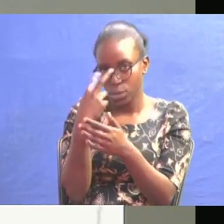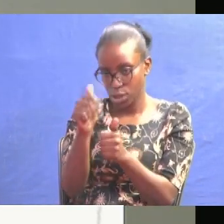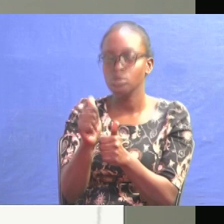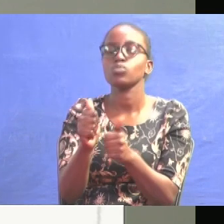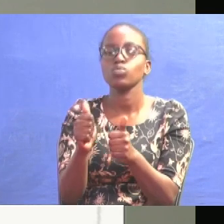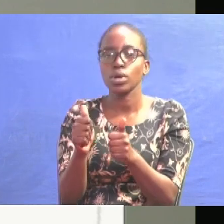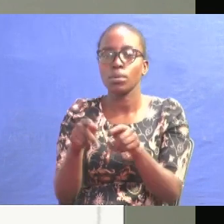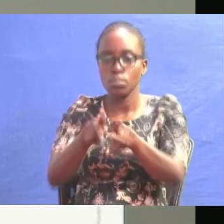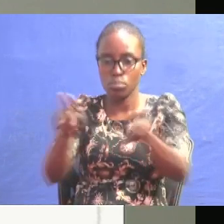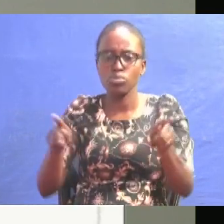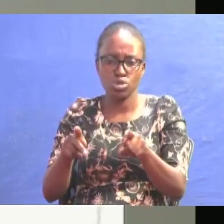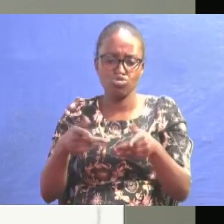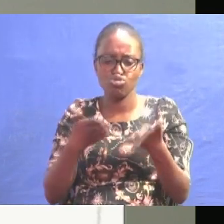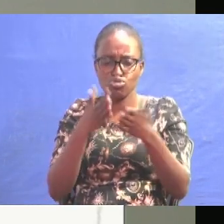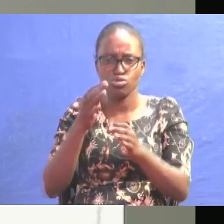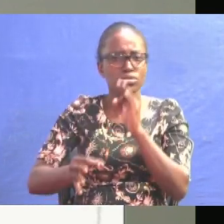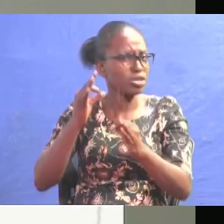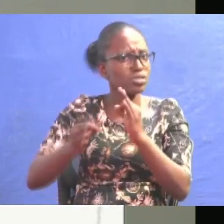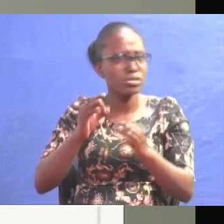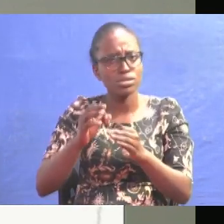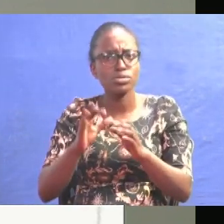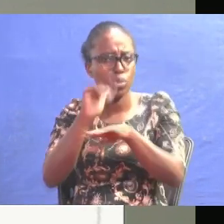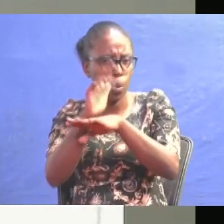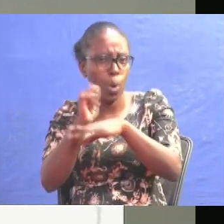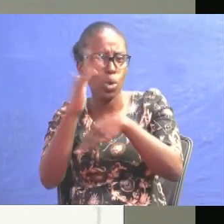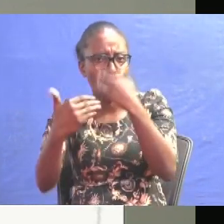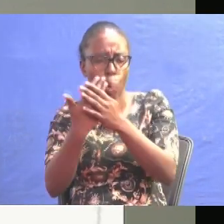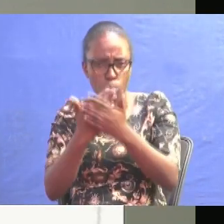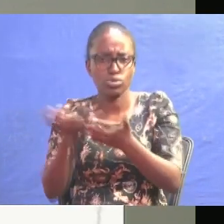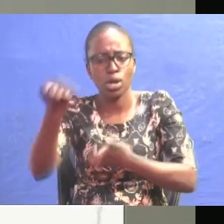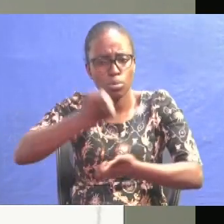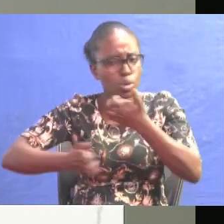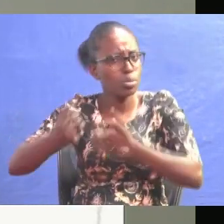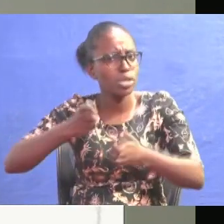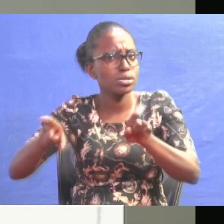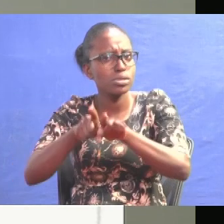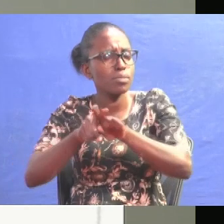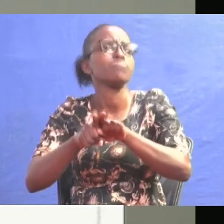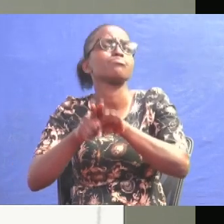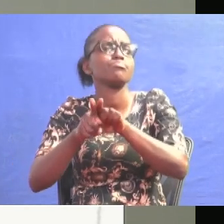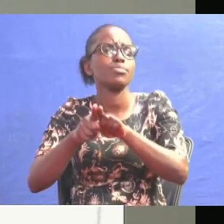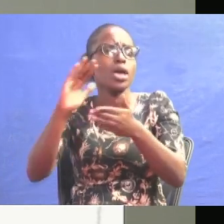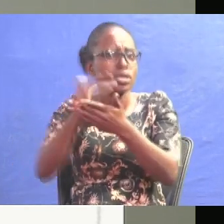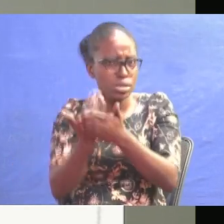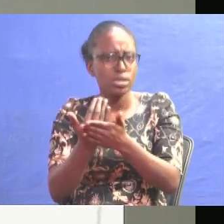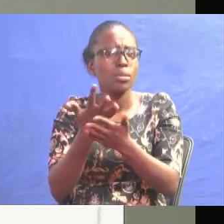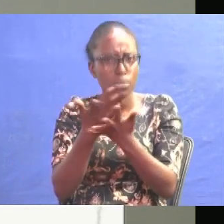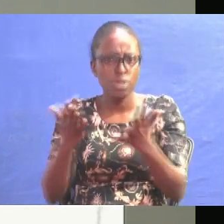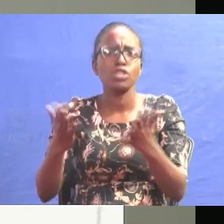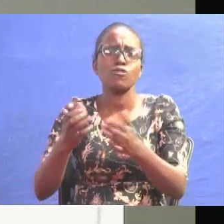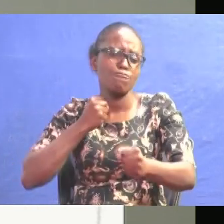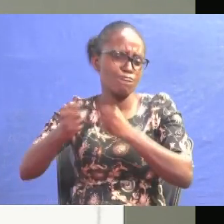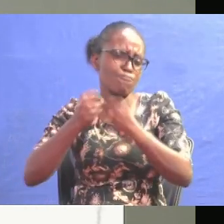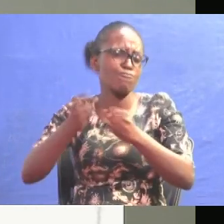demonstrating, calling for justice, calling for accountability, calling for employment. And it is something that we used to fight back even when